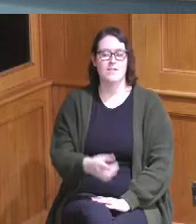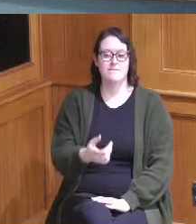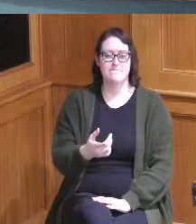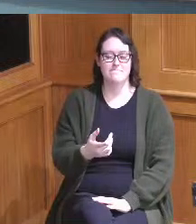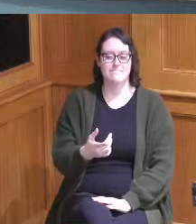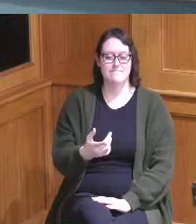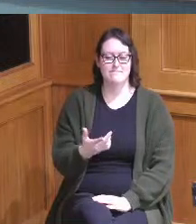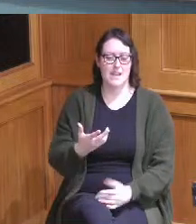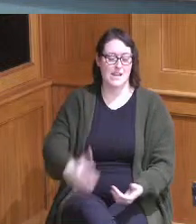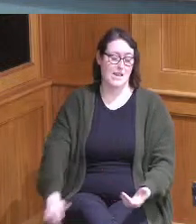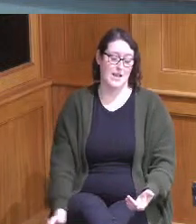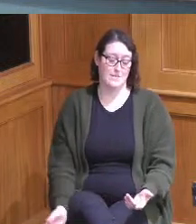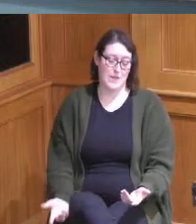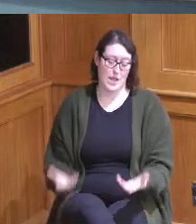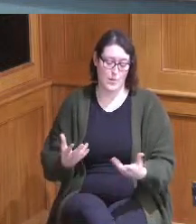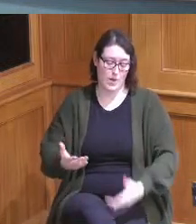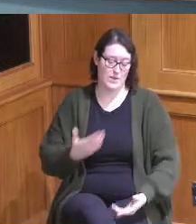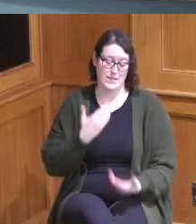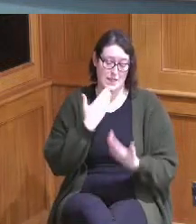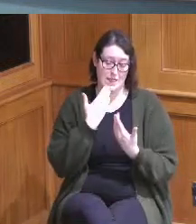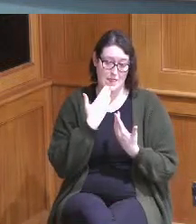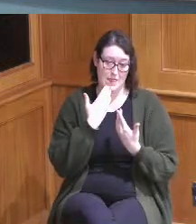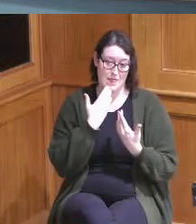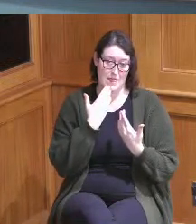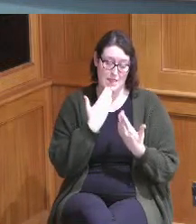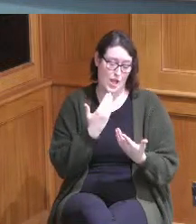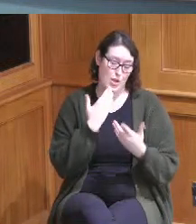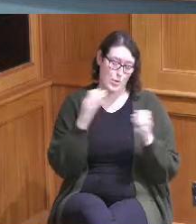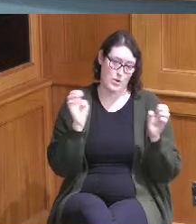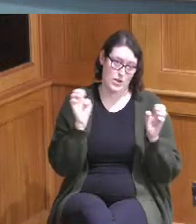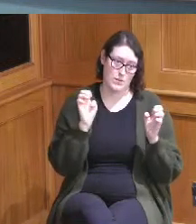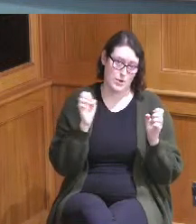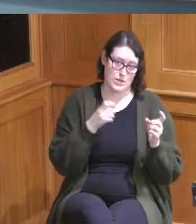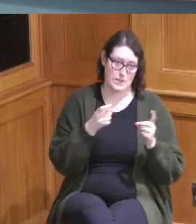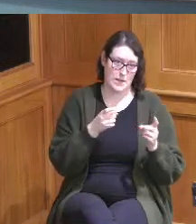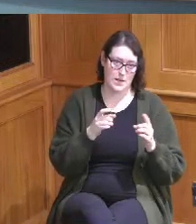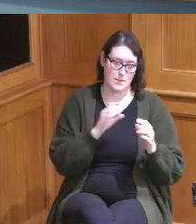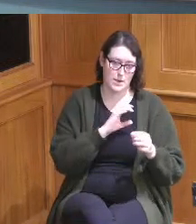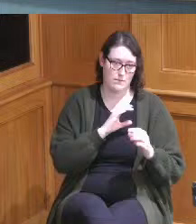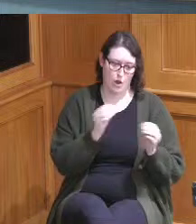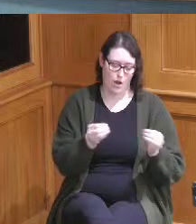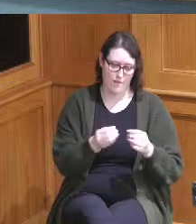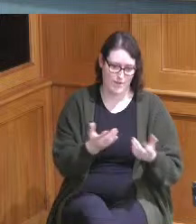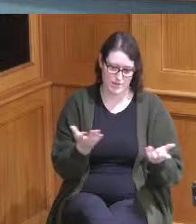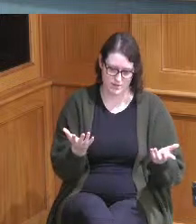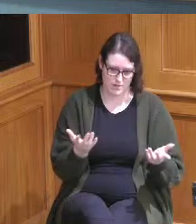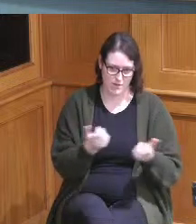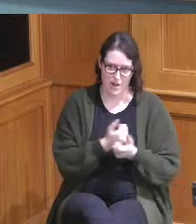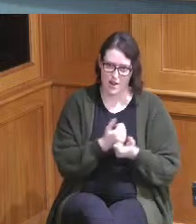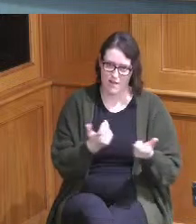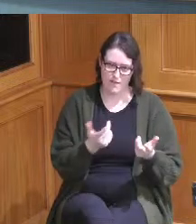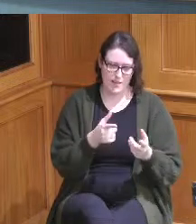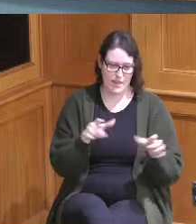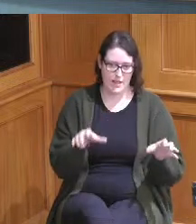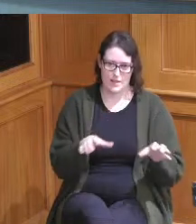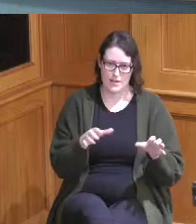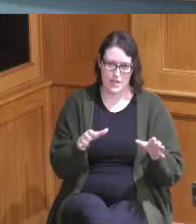I want to express my gratitude to the Emergency Management Office for them averting